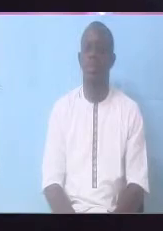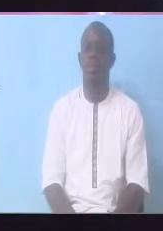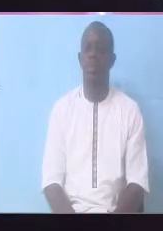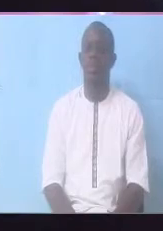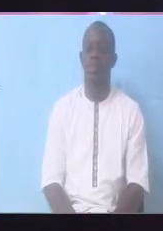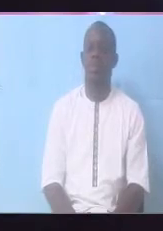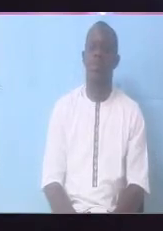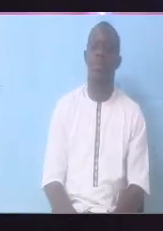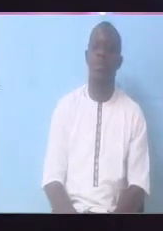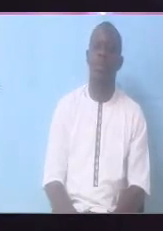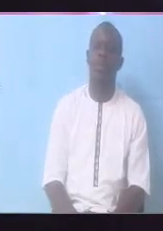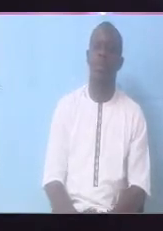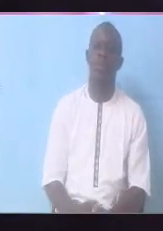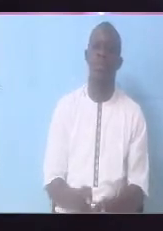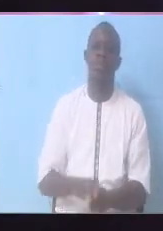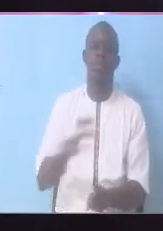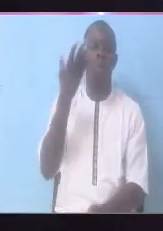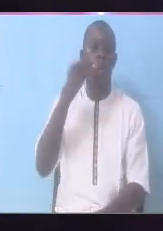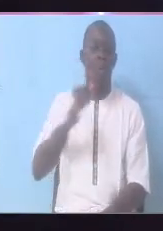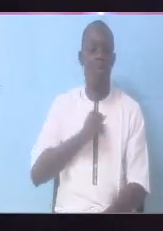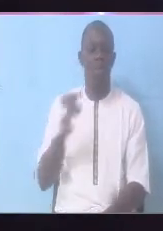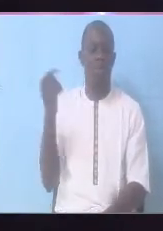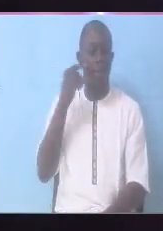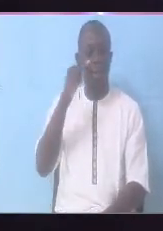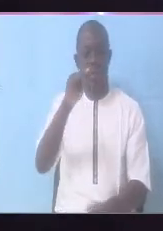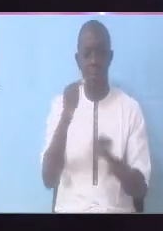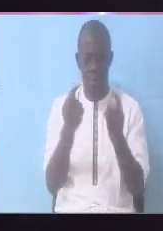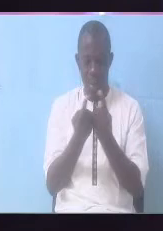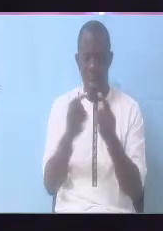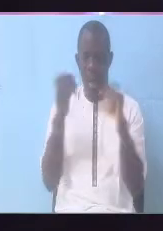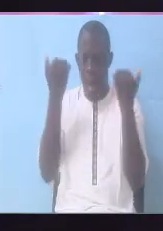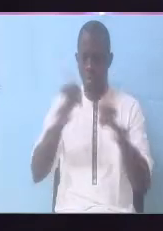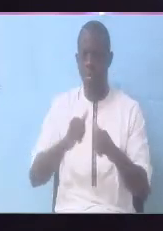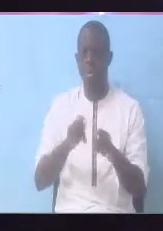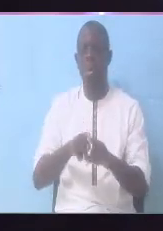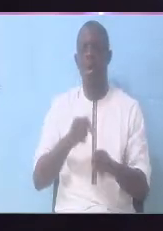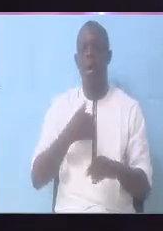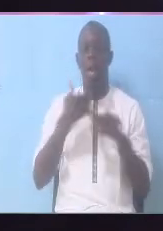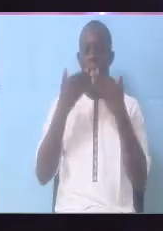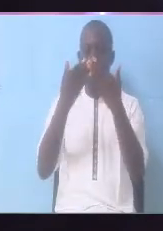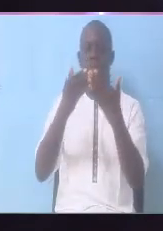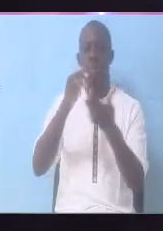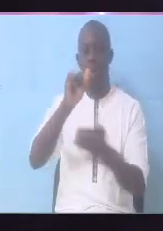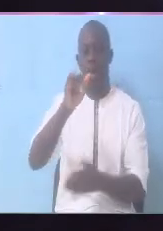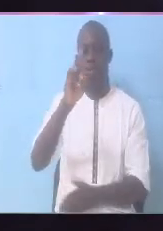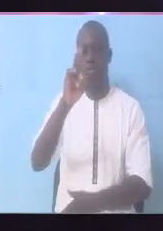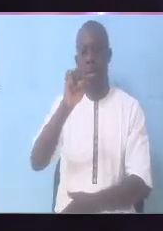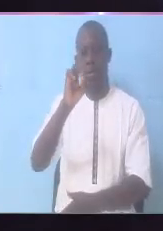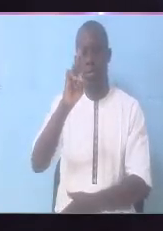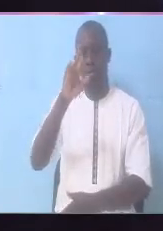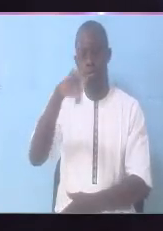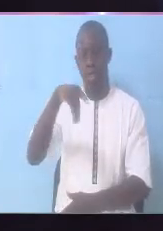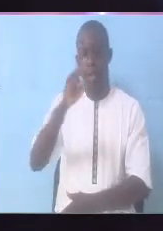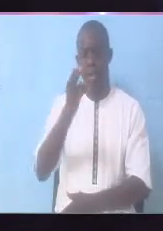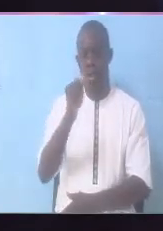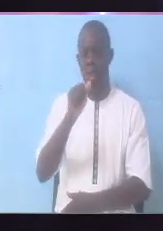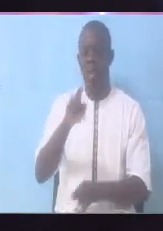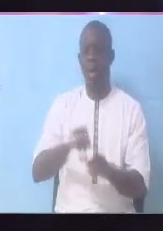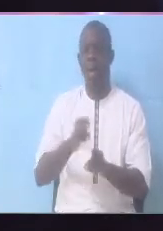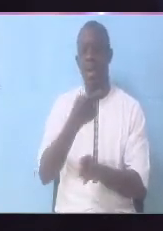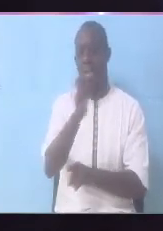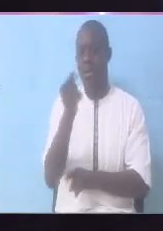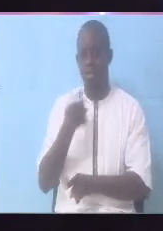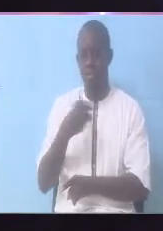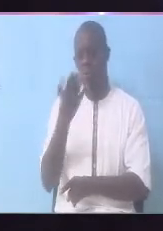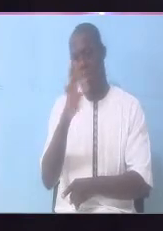heard that, I ran upstairs and I said, and I told, in fact, Yusuf, I said, these people, I heard them talking, it's like they've killed some people, but hopefully 6